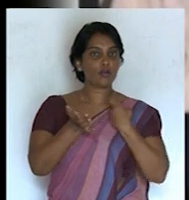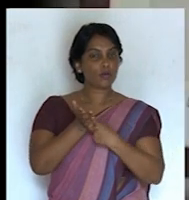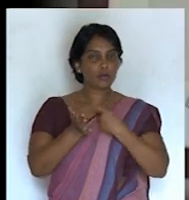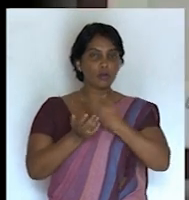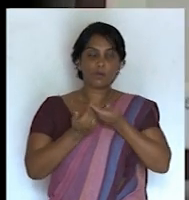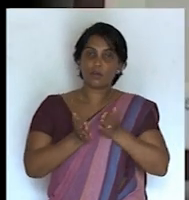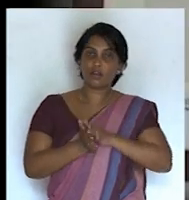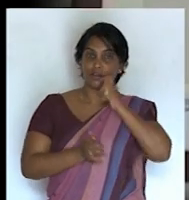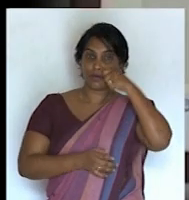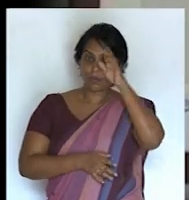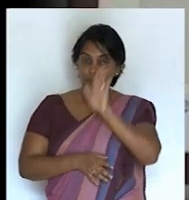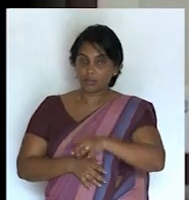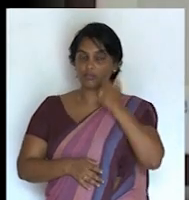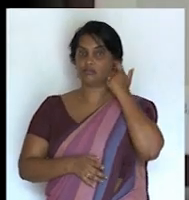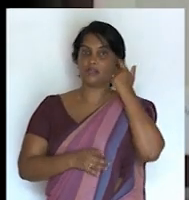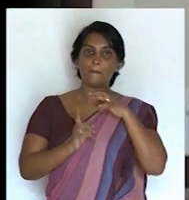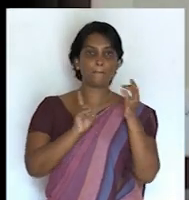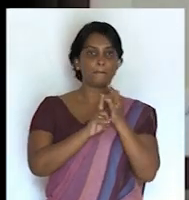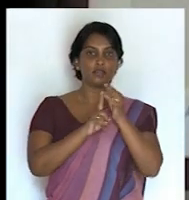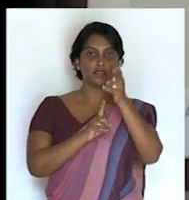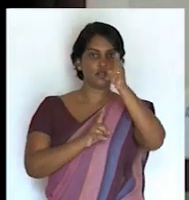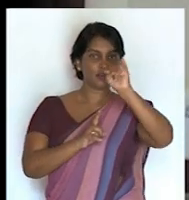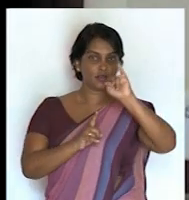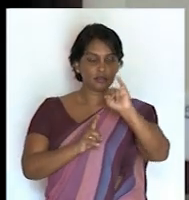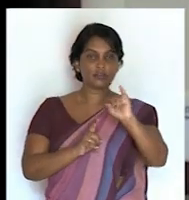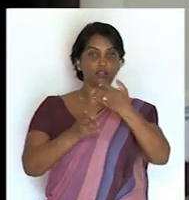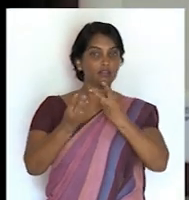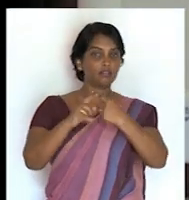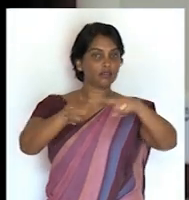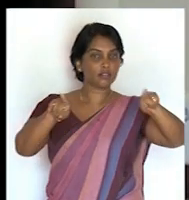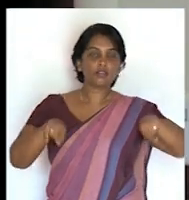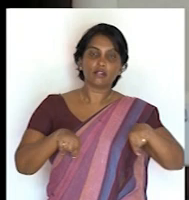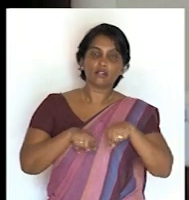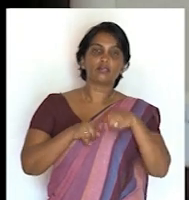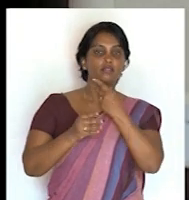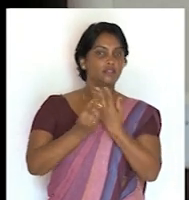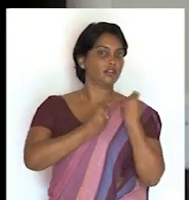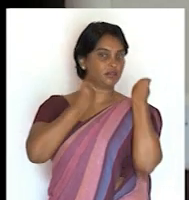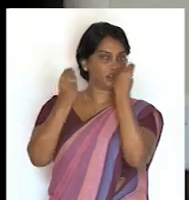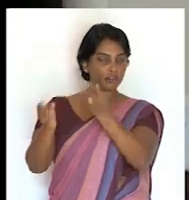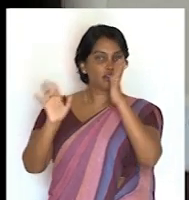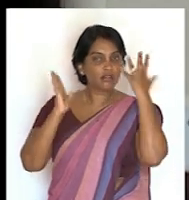late husband and late sons who died after meeting an accident.